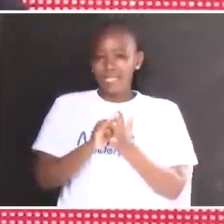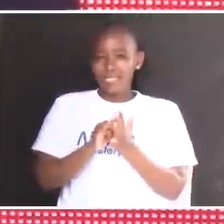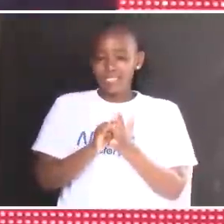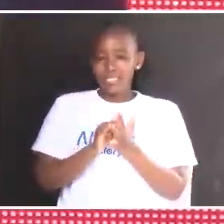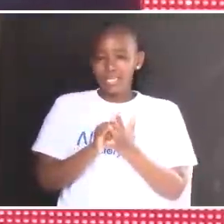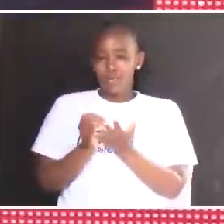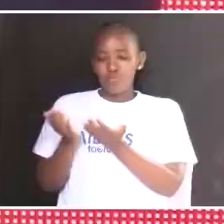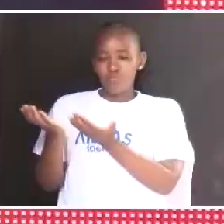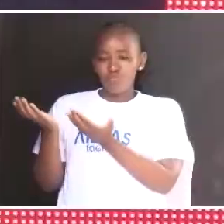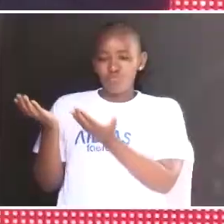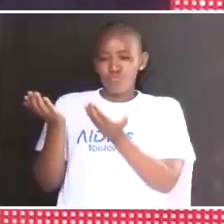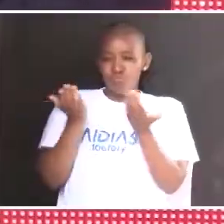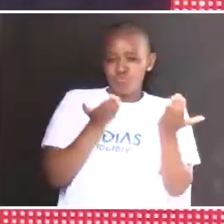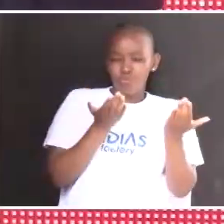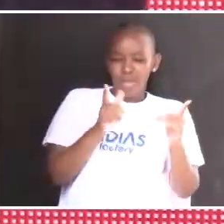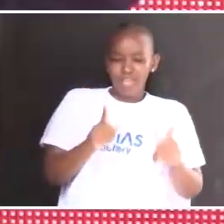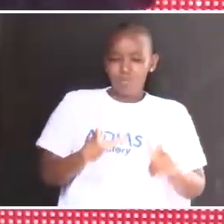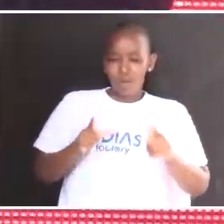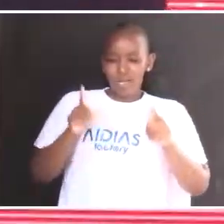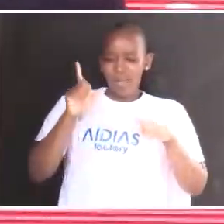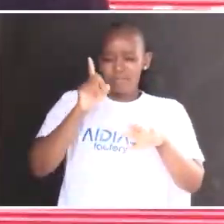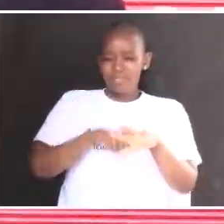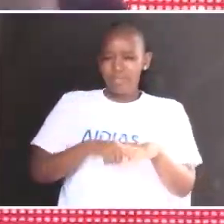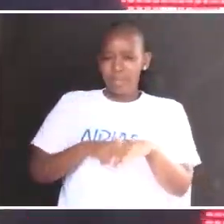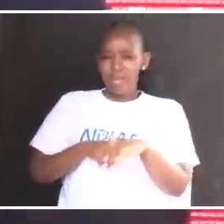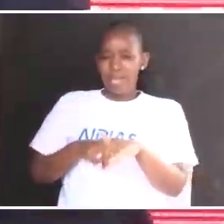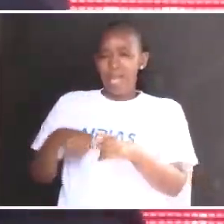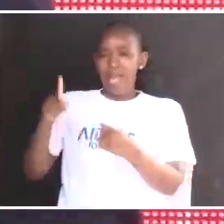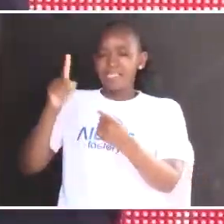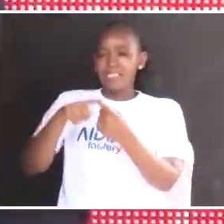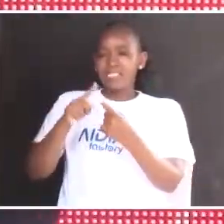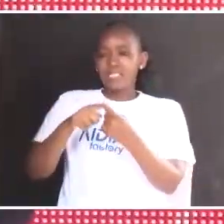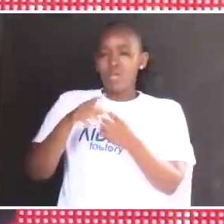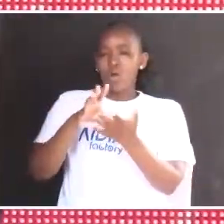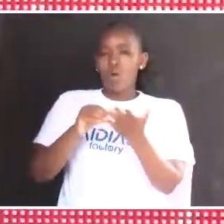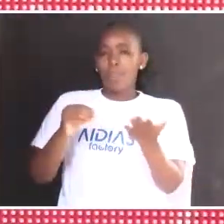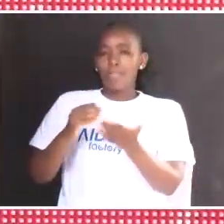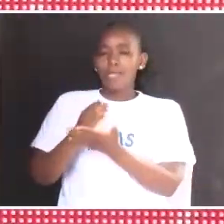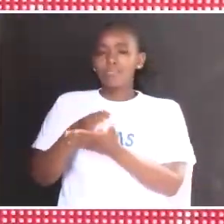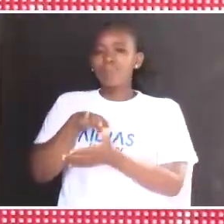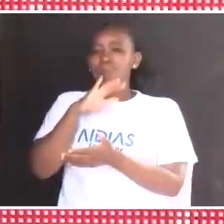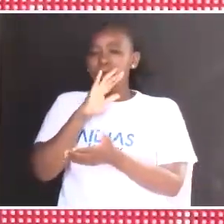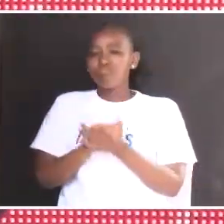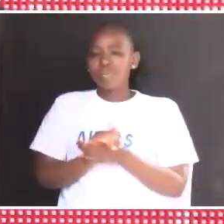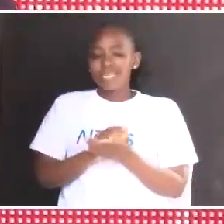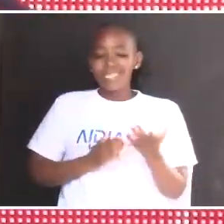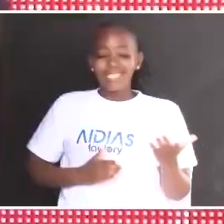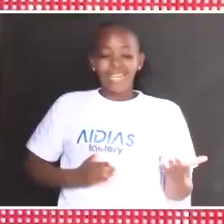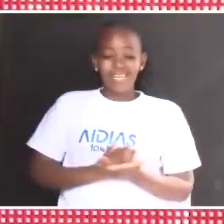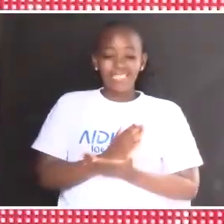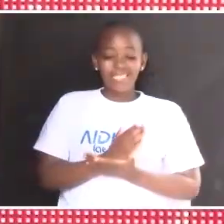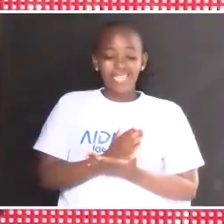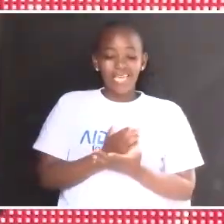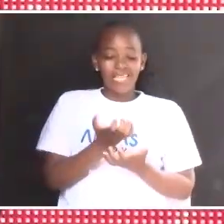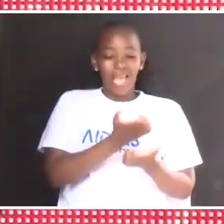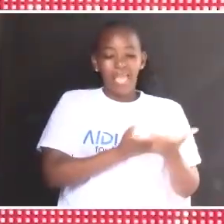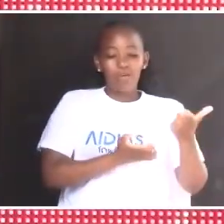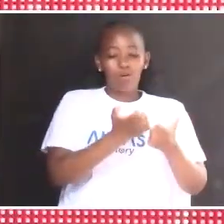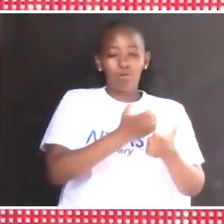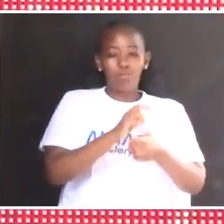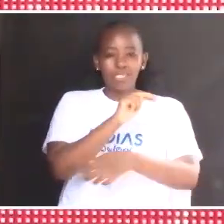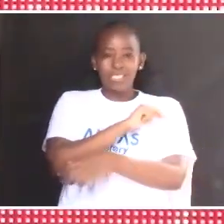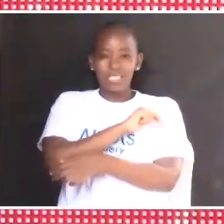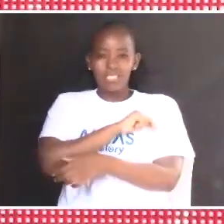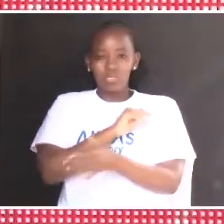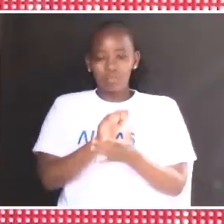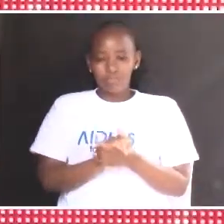carry throughout your lifetime or until the copyright expires. So easy rights, they are economic in nature,